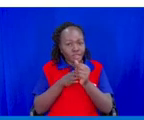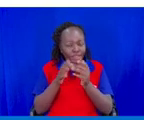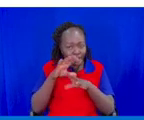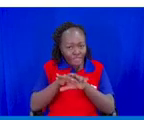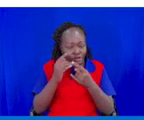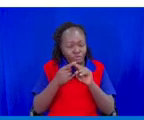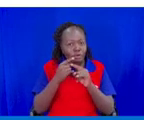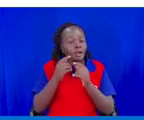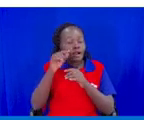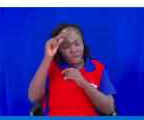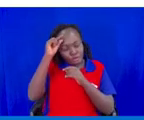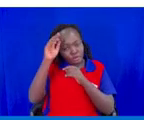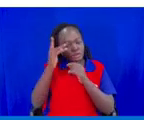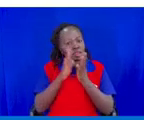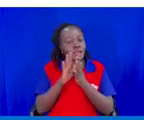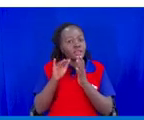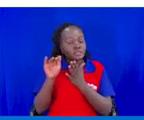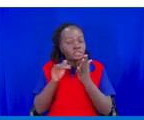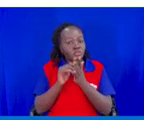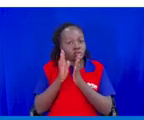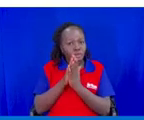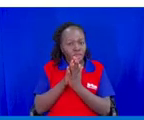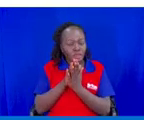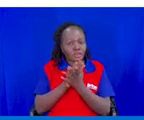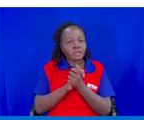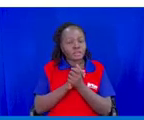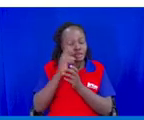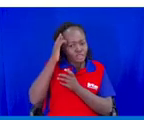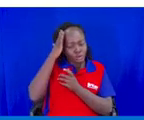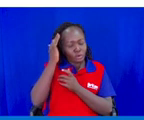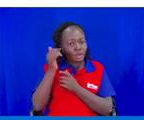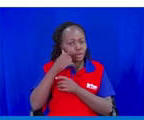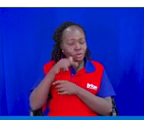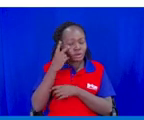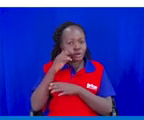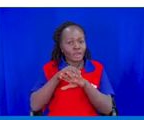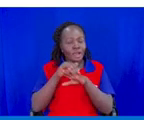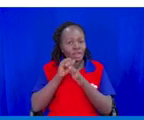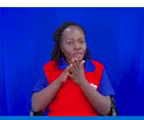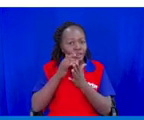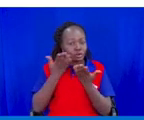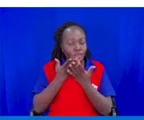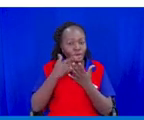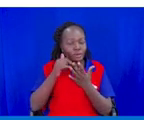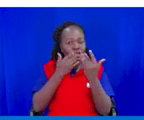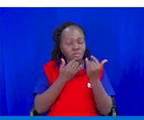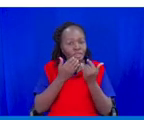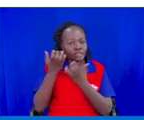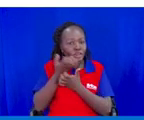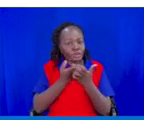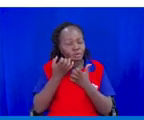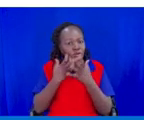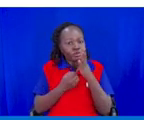and the central bank. The key reason as to why we are looking at a major slowdown, whereby we only expect the economy to grow by a rate of